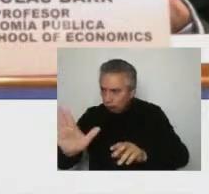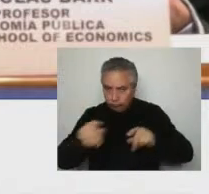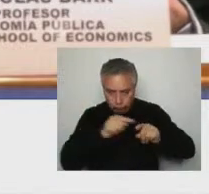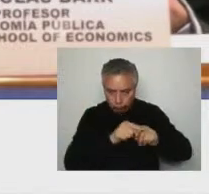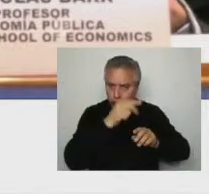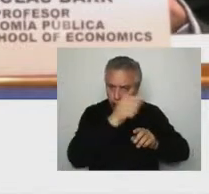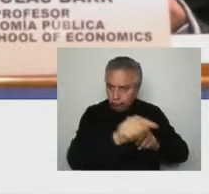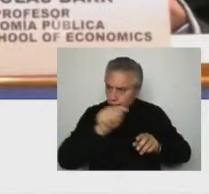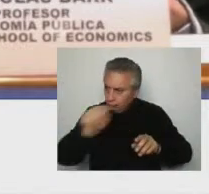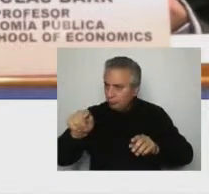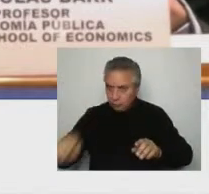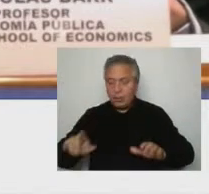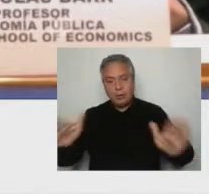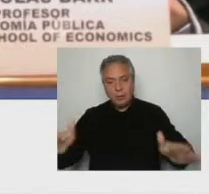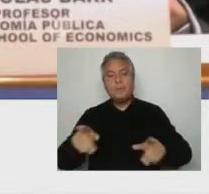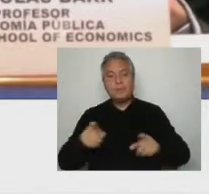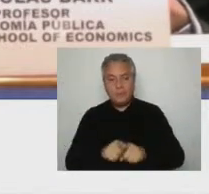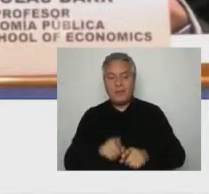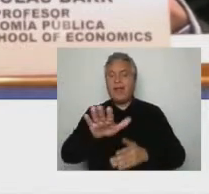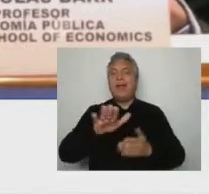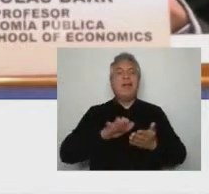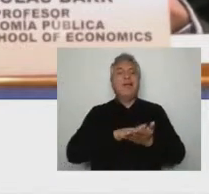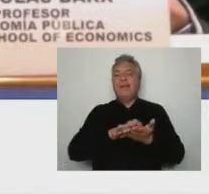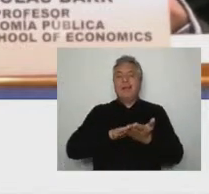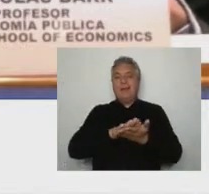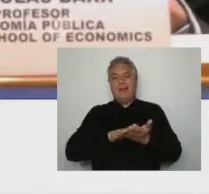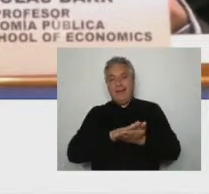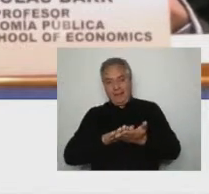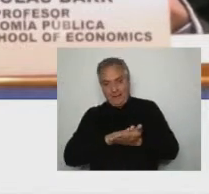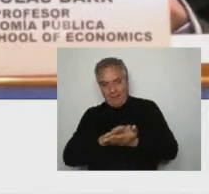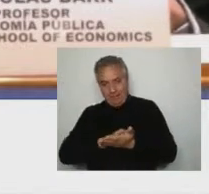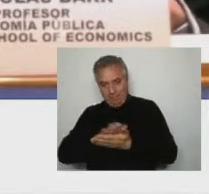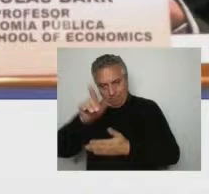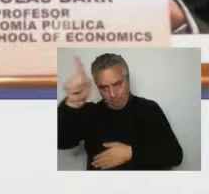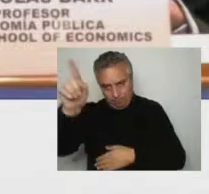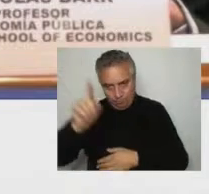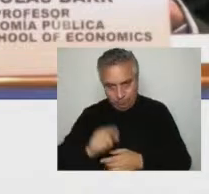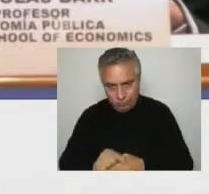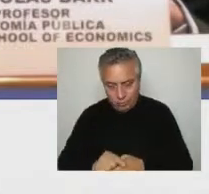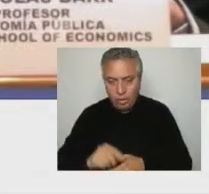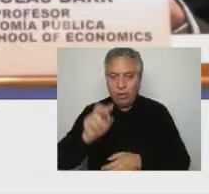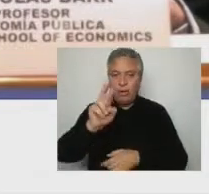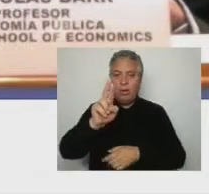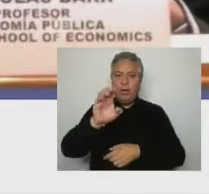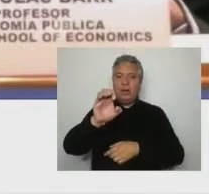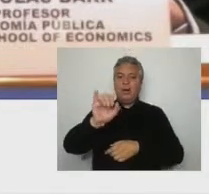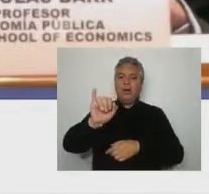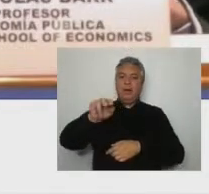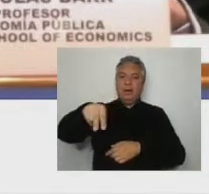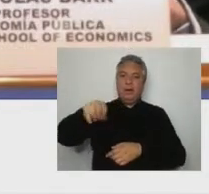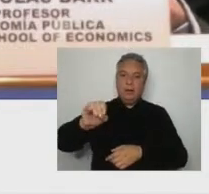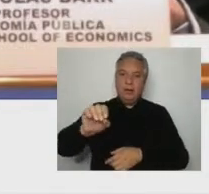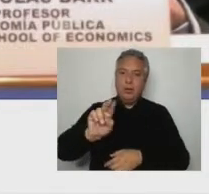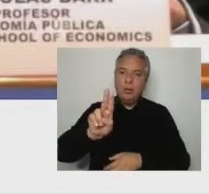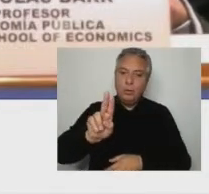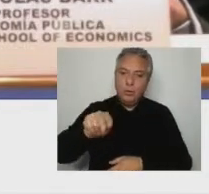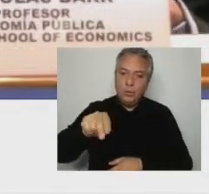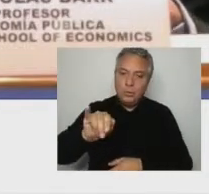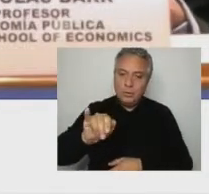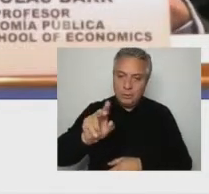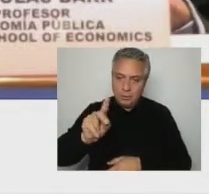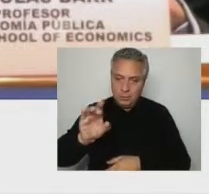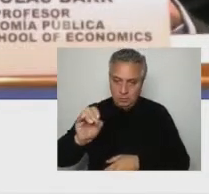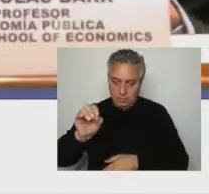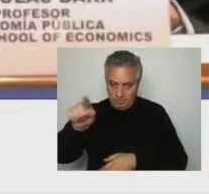an example in the UK. You can have fully funded industry plans, as in the Netherlands, or you can have